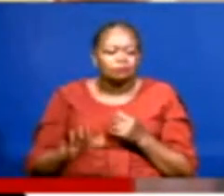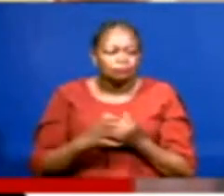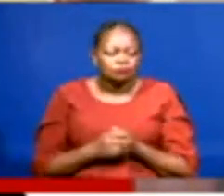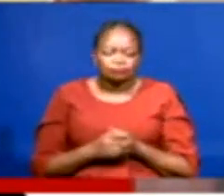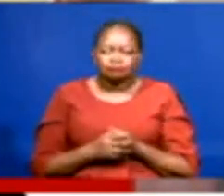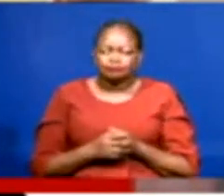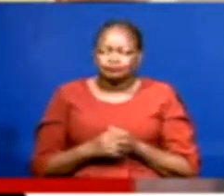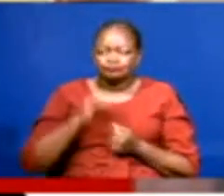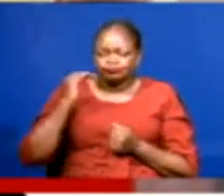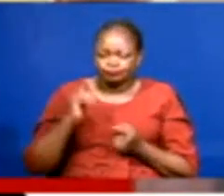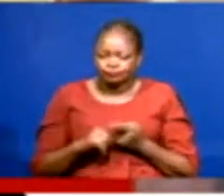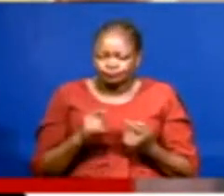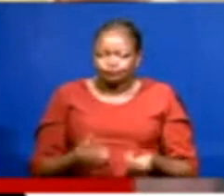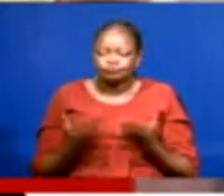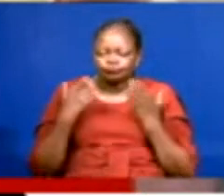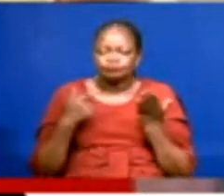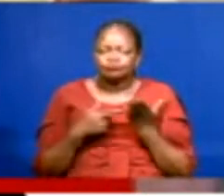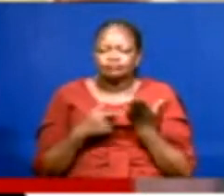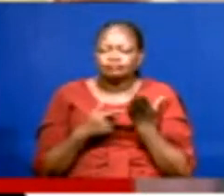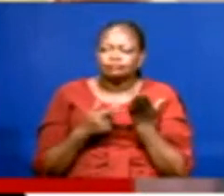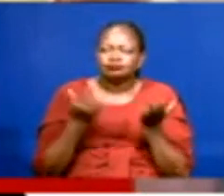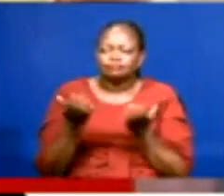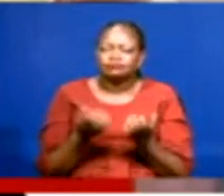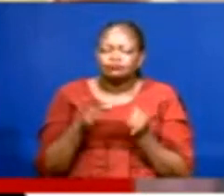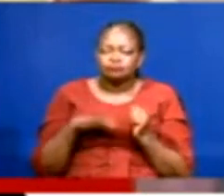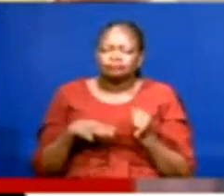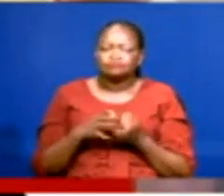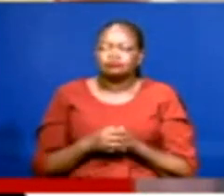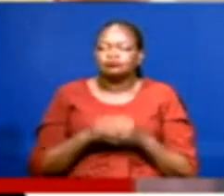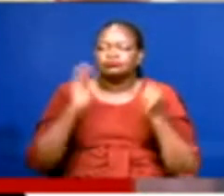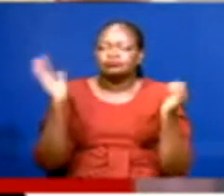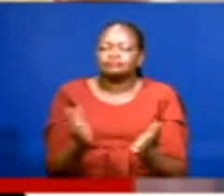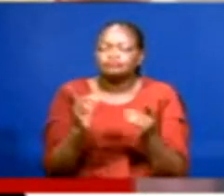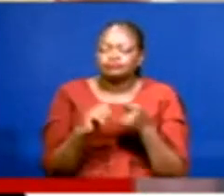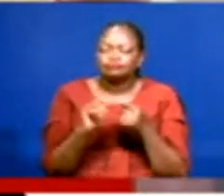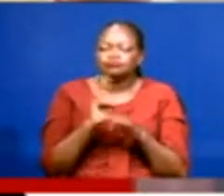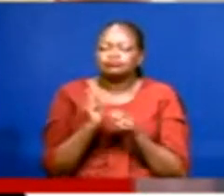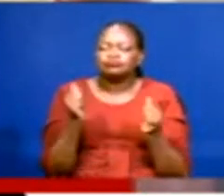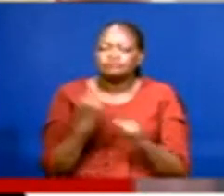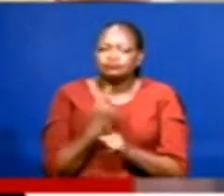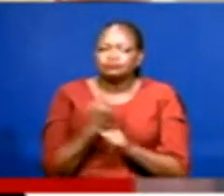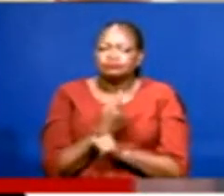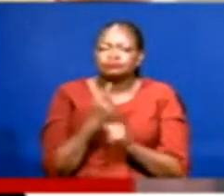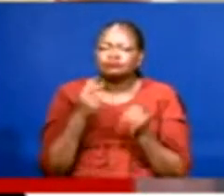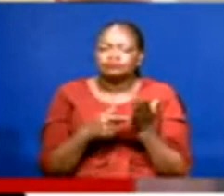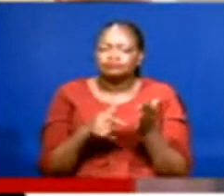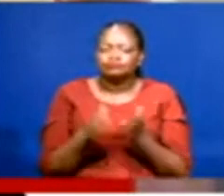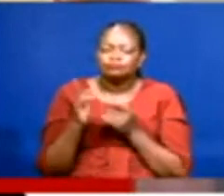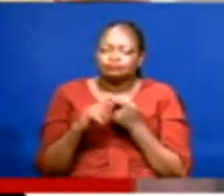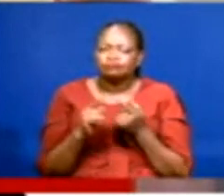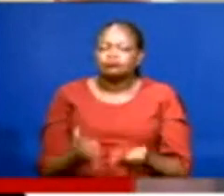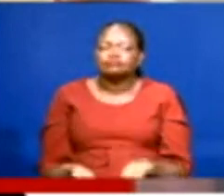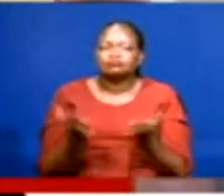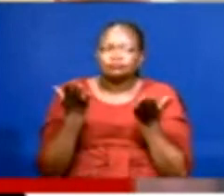the counties to promote digital trading. Women are urged to utilize various digital platforms to